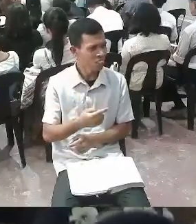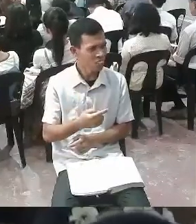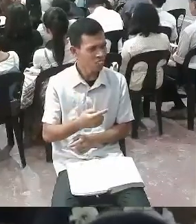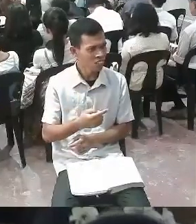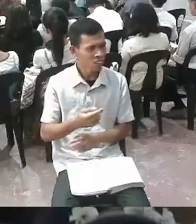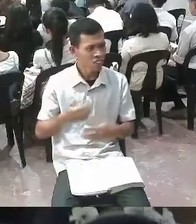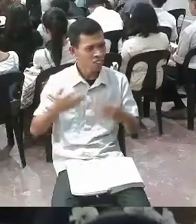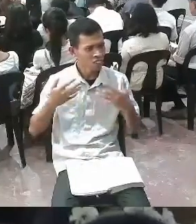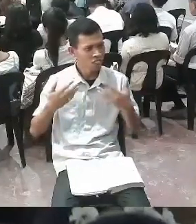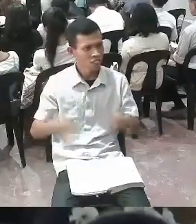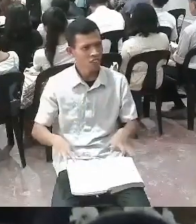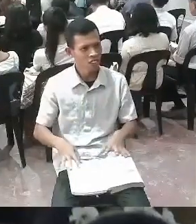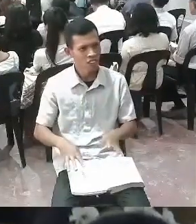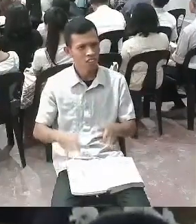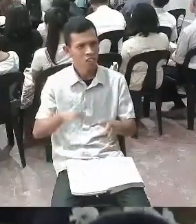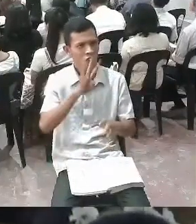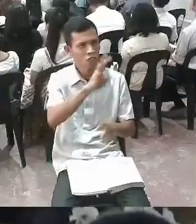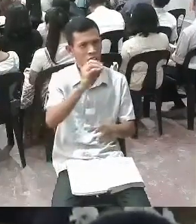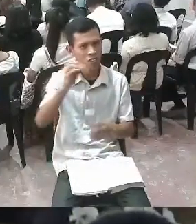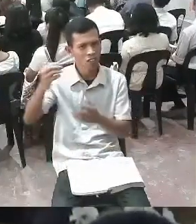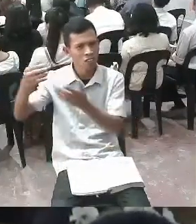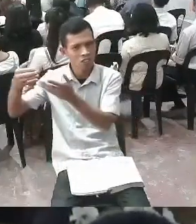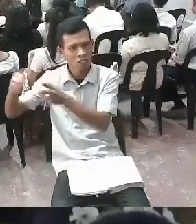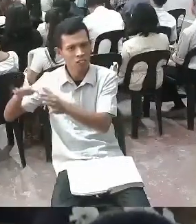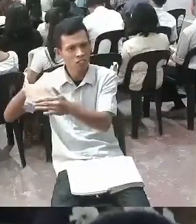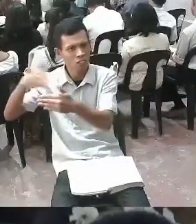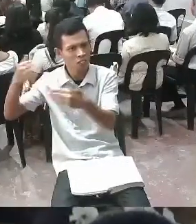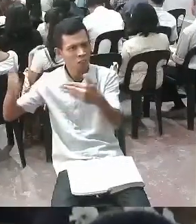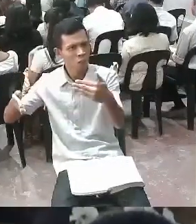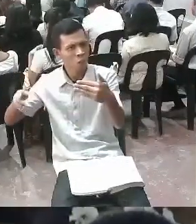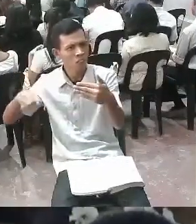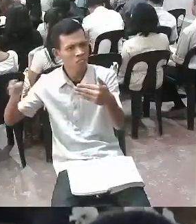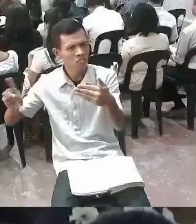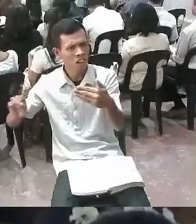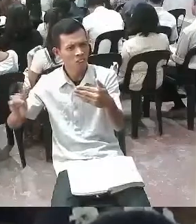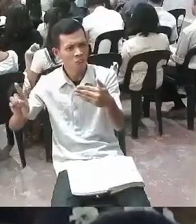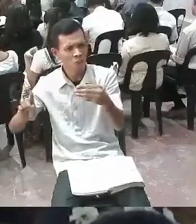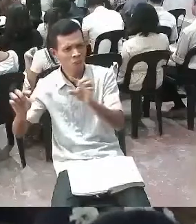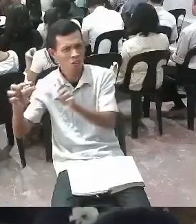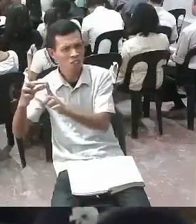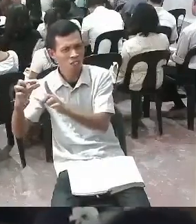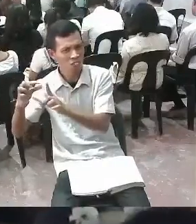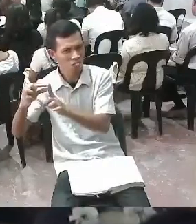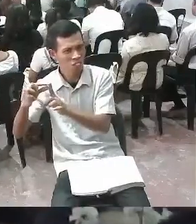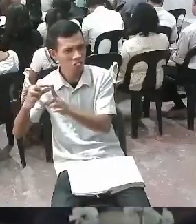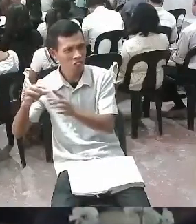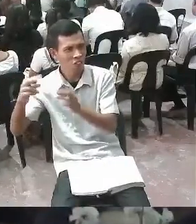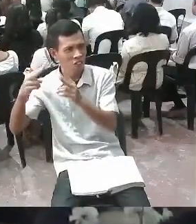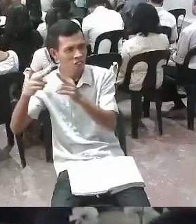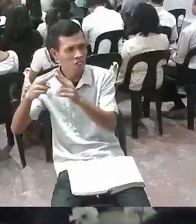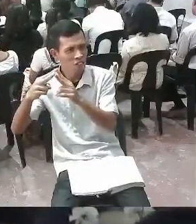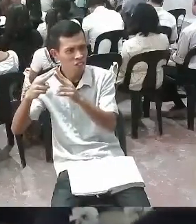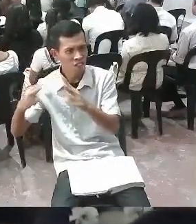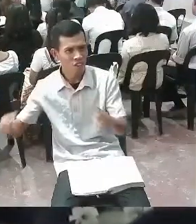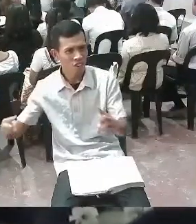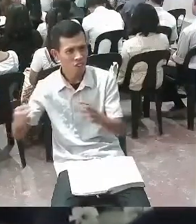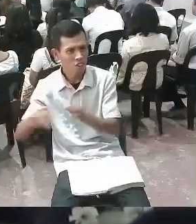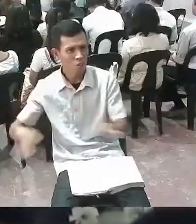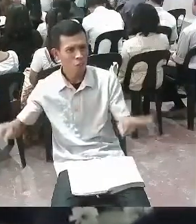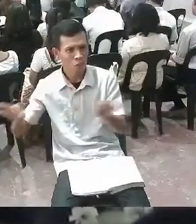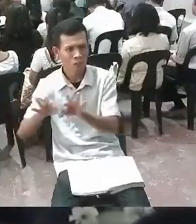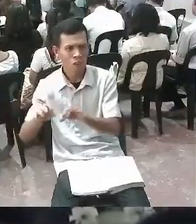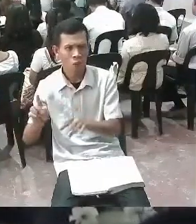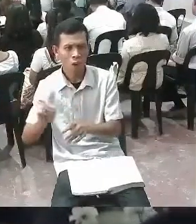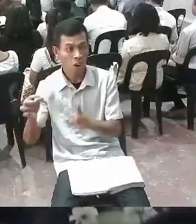After 400 years, whatever God said, it must have been really important. And so when you get to